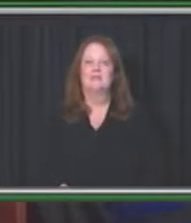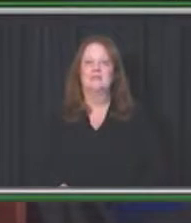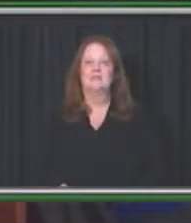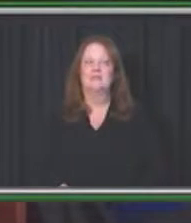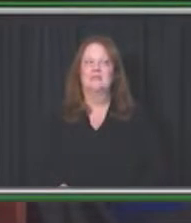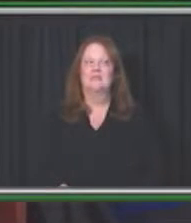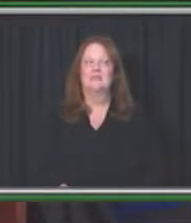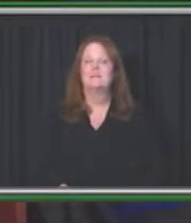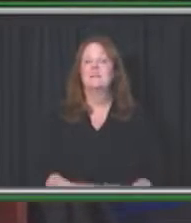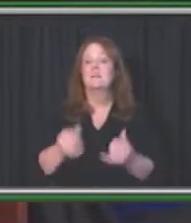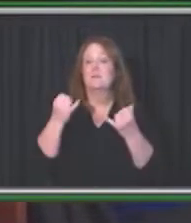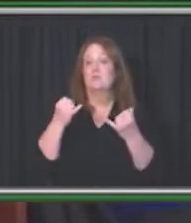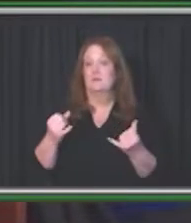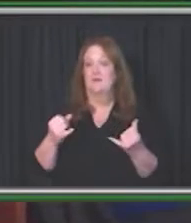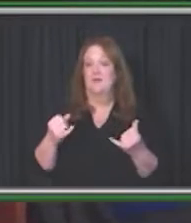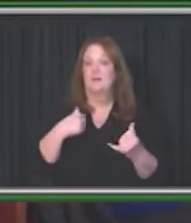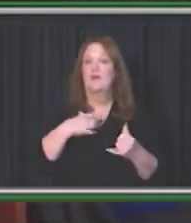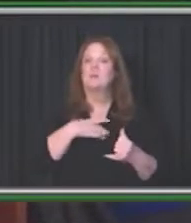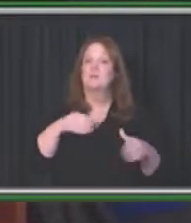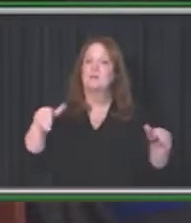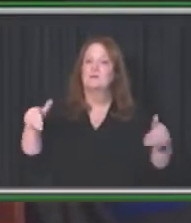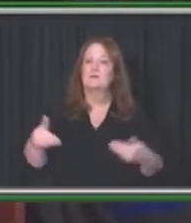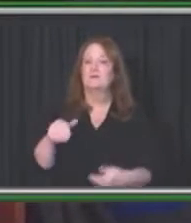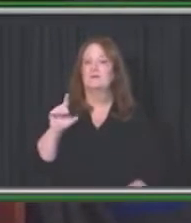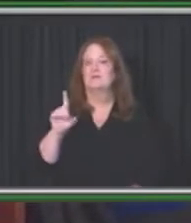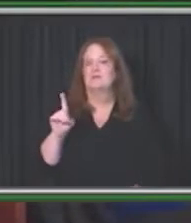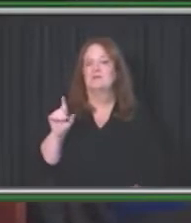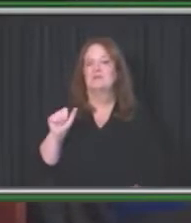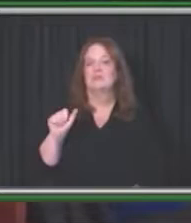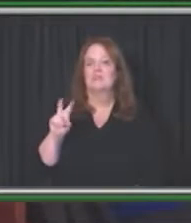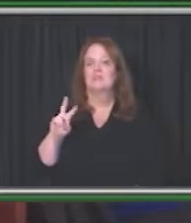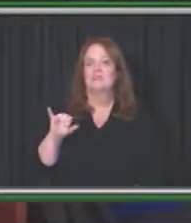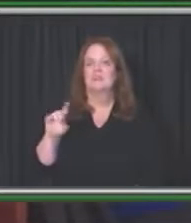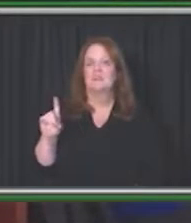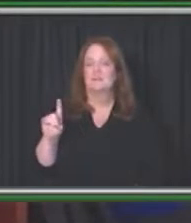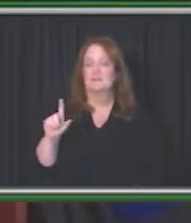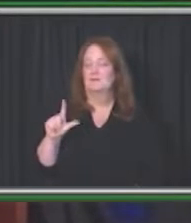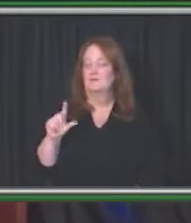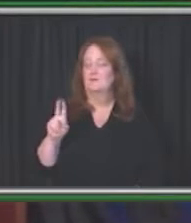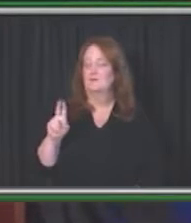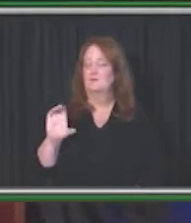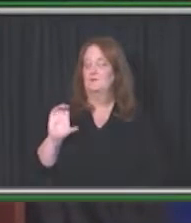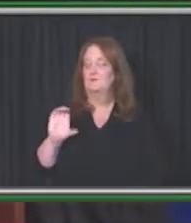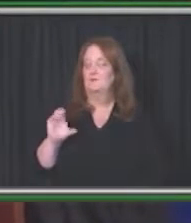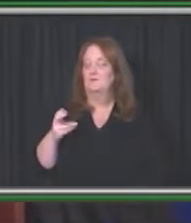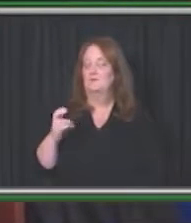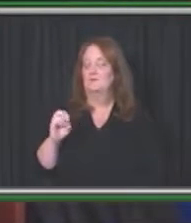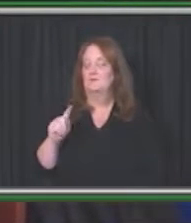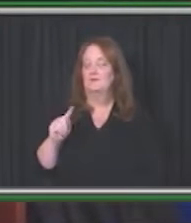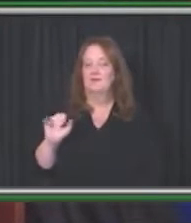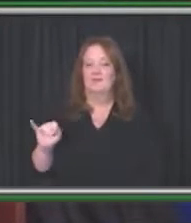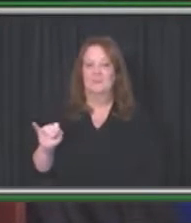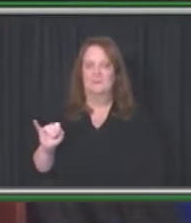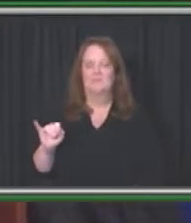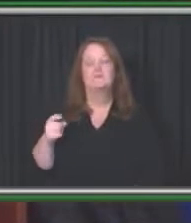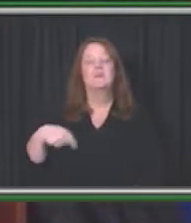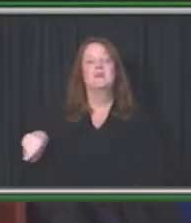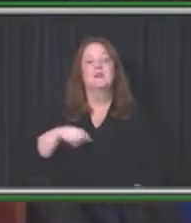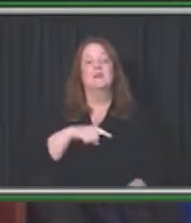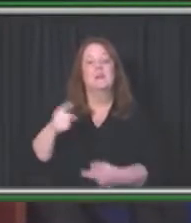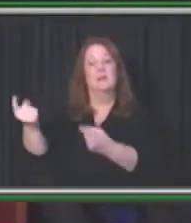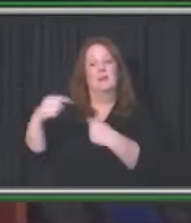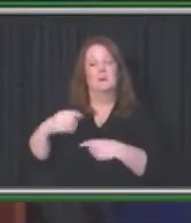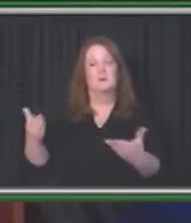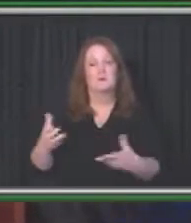I would now like to introduce David Lucchetti. David is here to accept an honorary doctor of humane